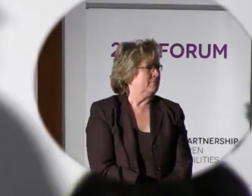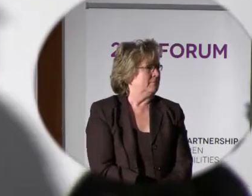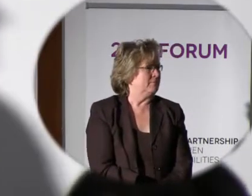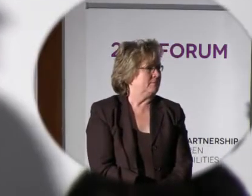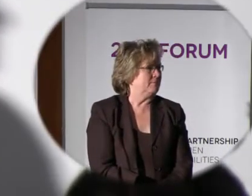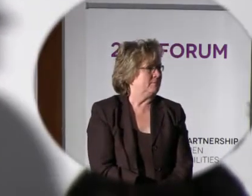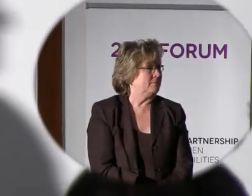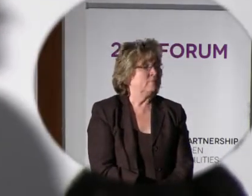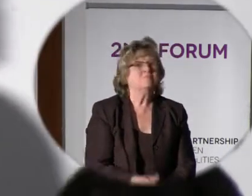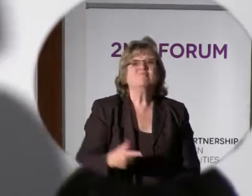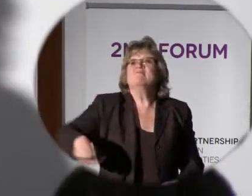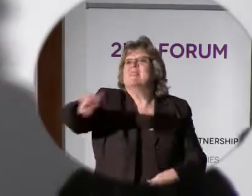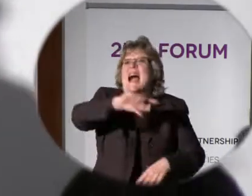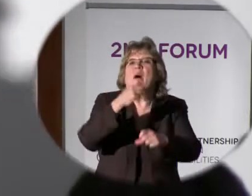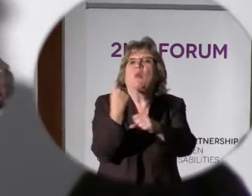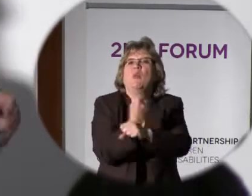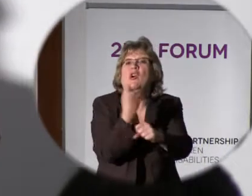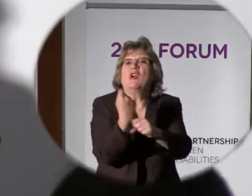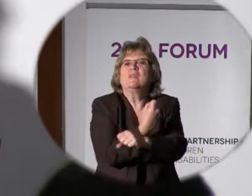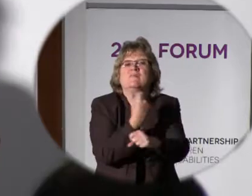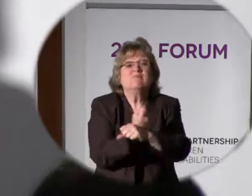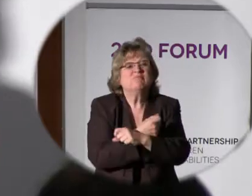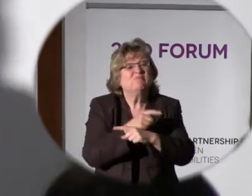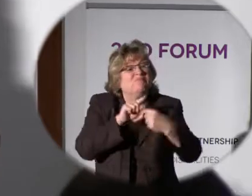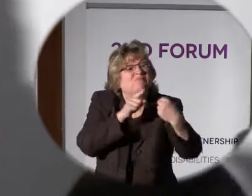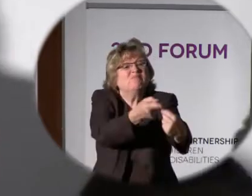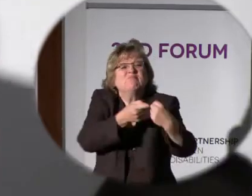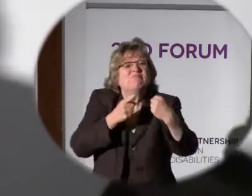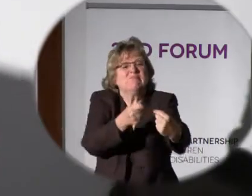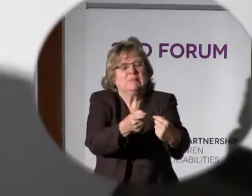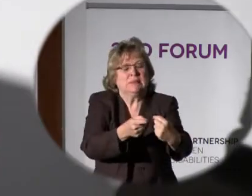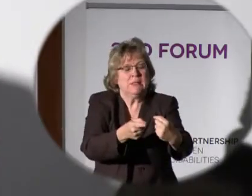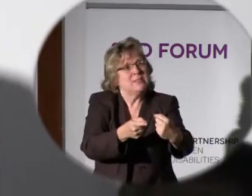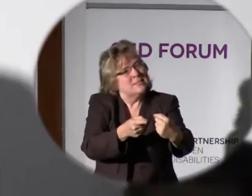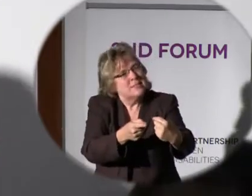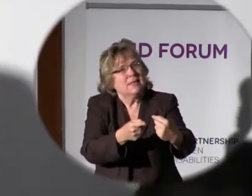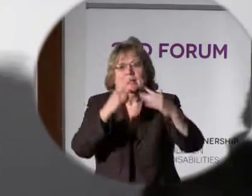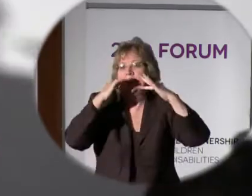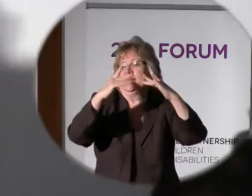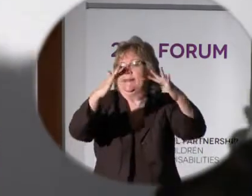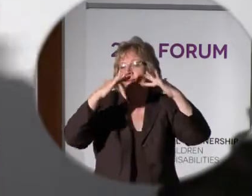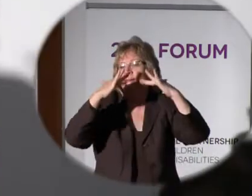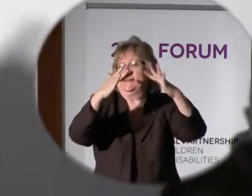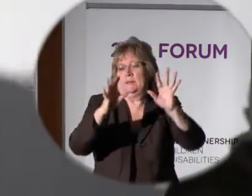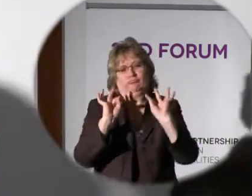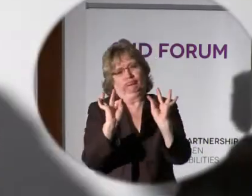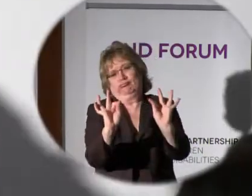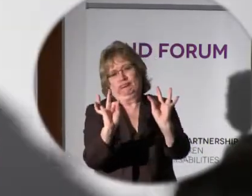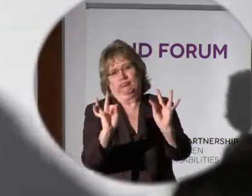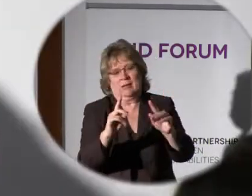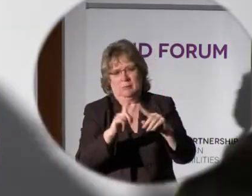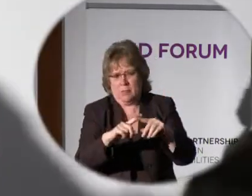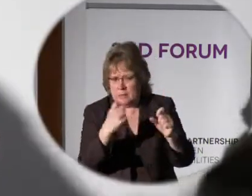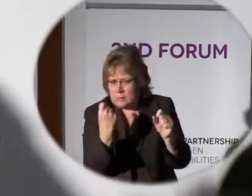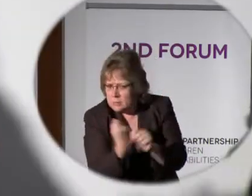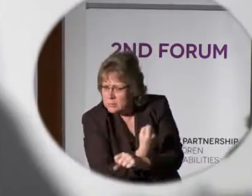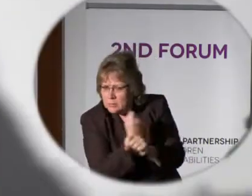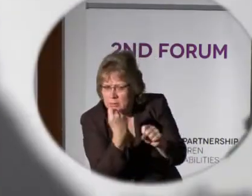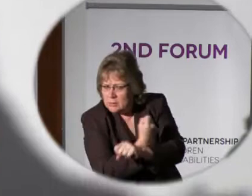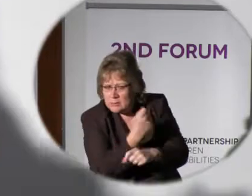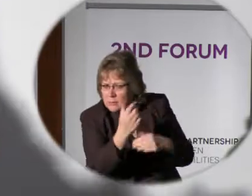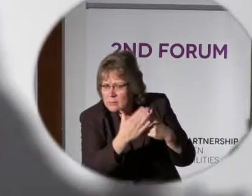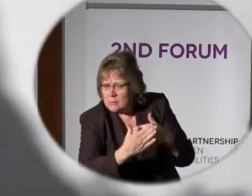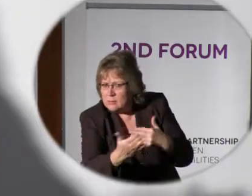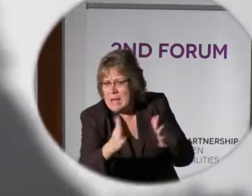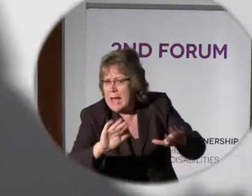is, of course, action. How do we take this momentum and ensure that it is